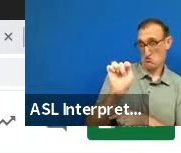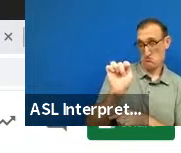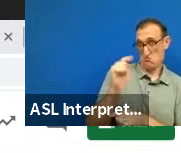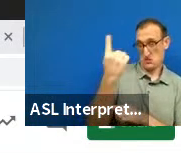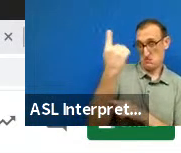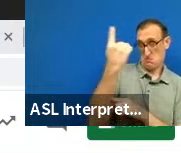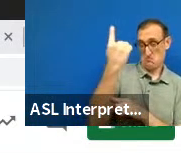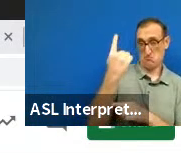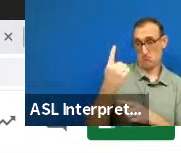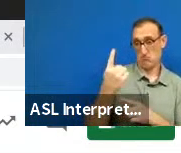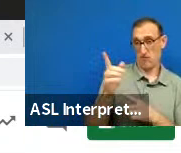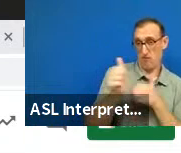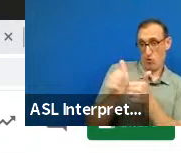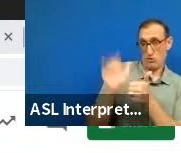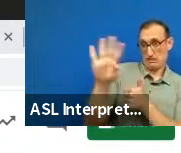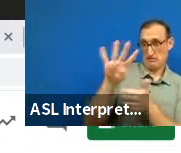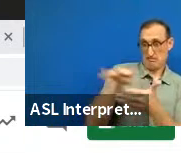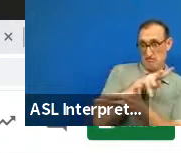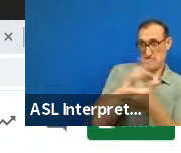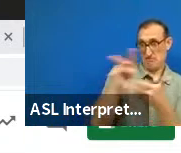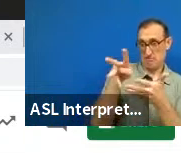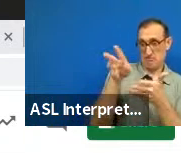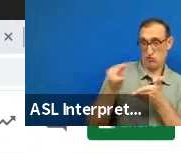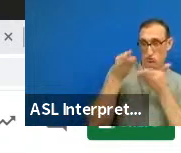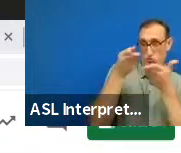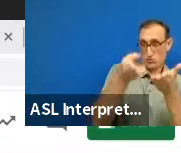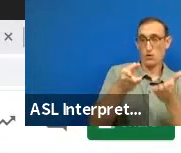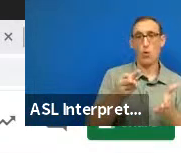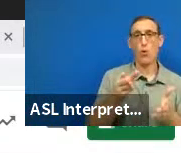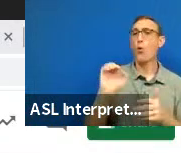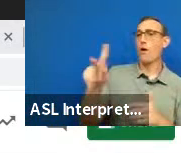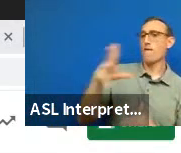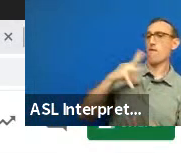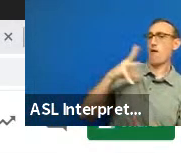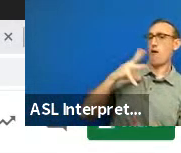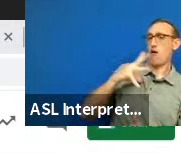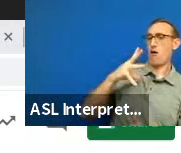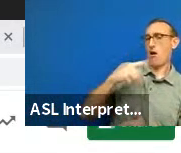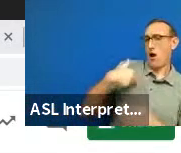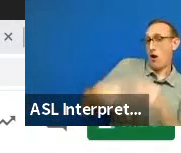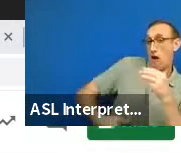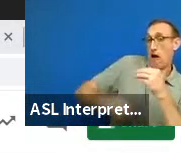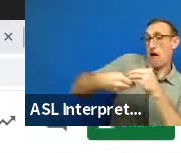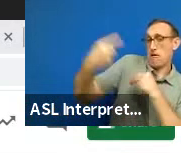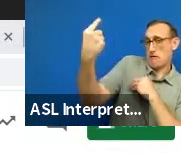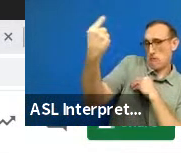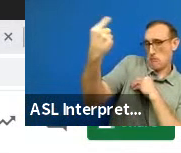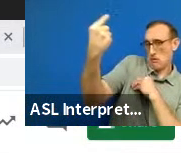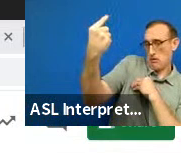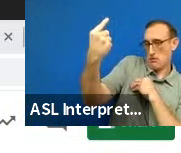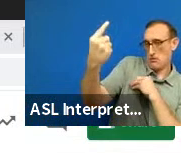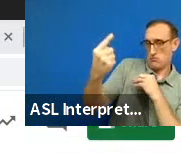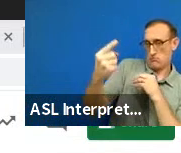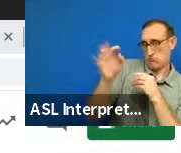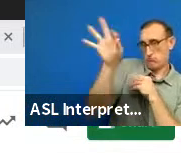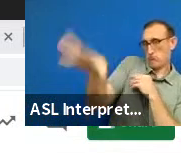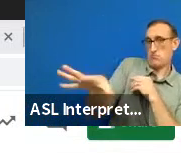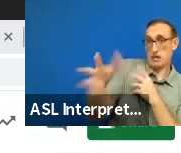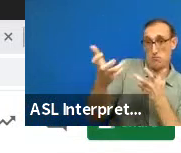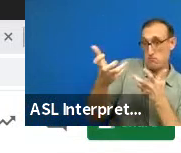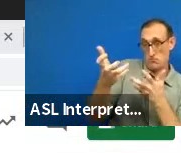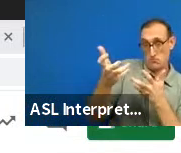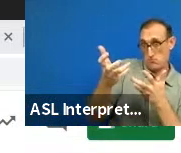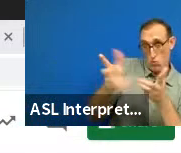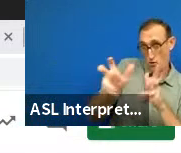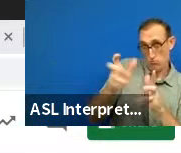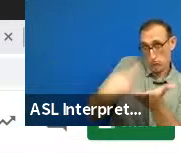Okay, if I can go one step further and just offer a suggestion, and then I will move on if people don't want to talk about it.